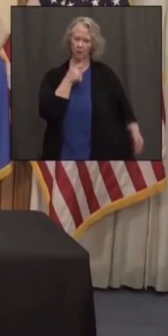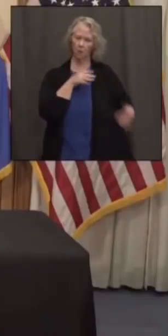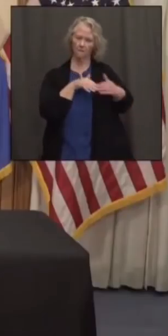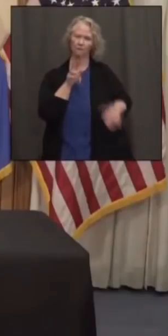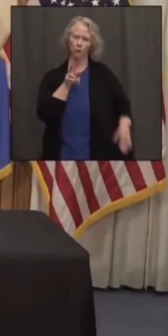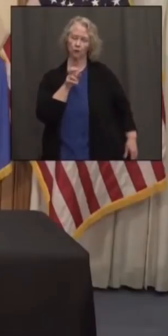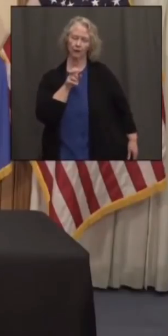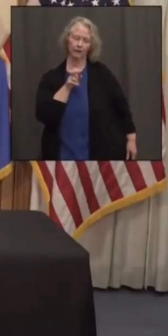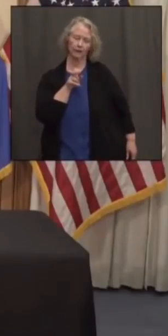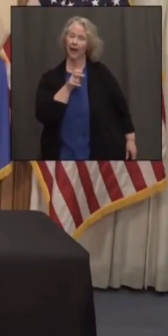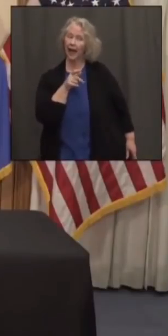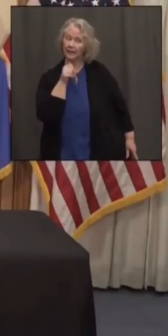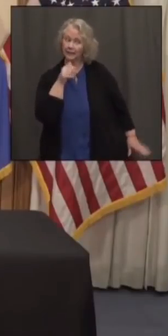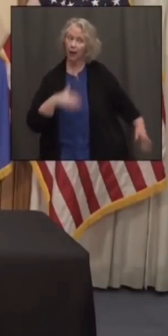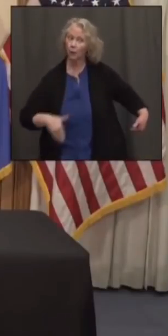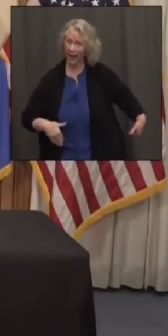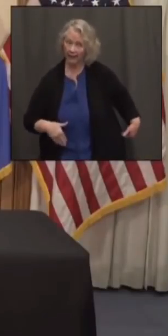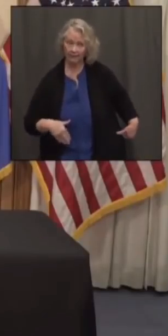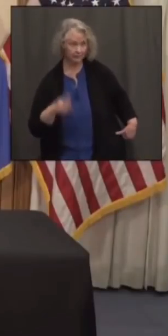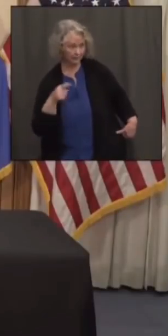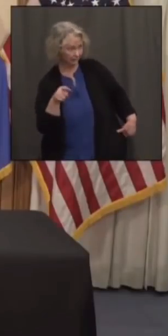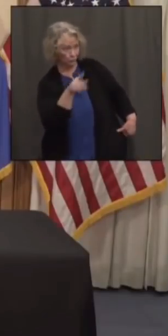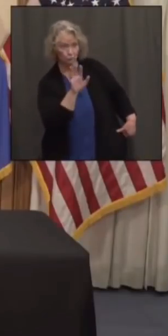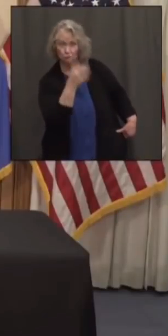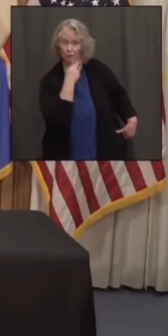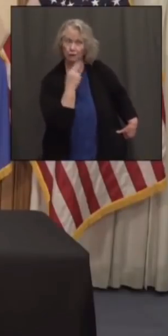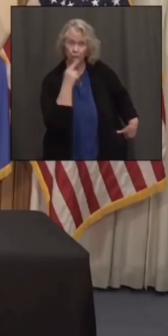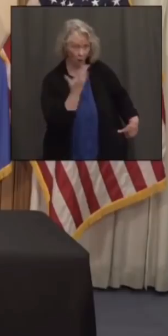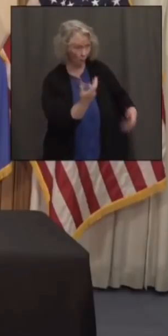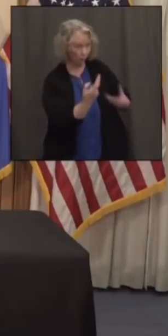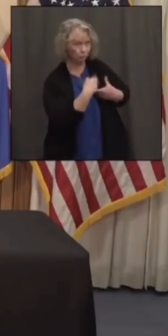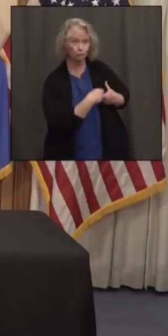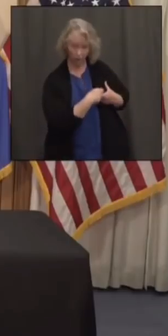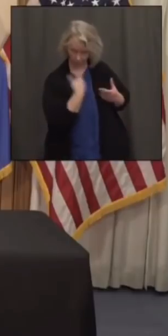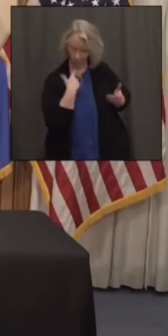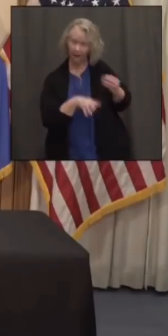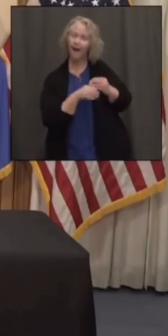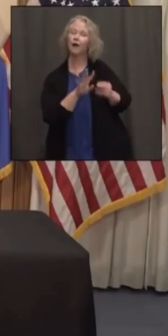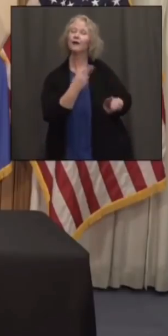And it's not too late to sign up. So if you're a restaurant out there, you'd still like to get on the list, let us know. We'll put you on there.